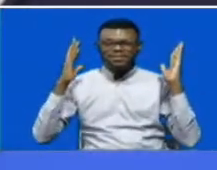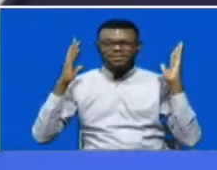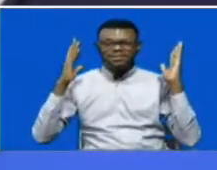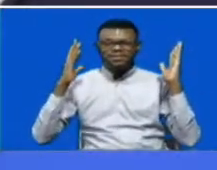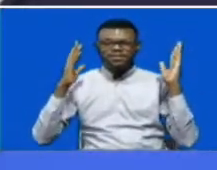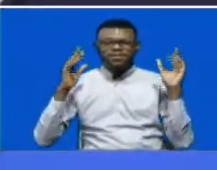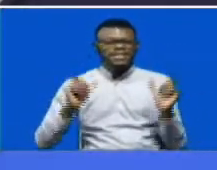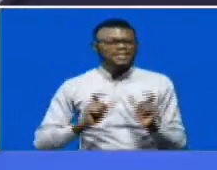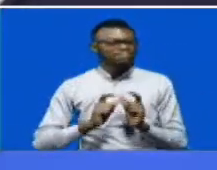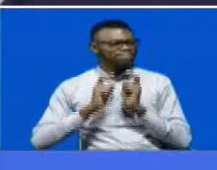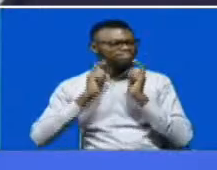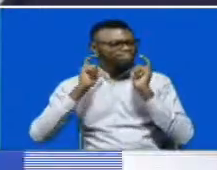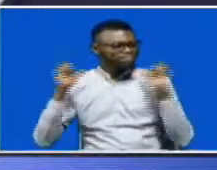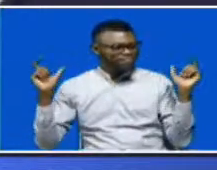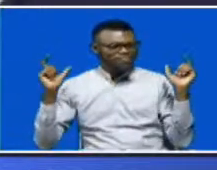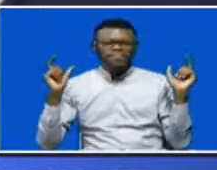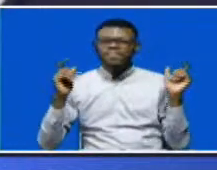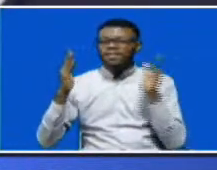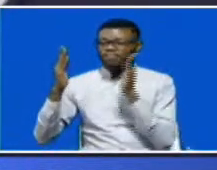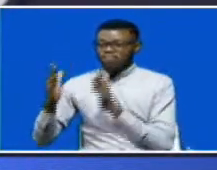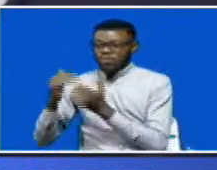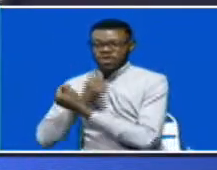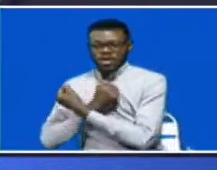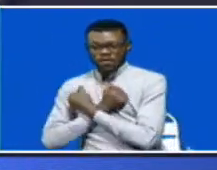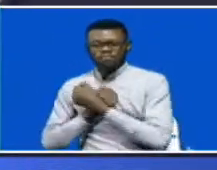a great patriotic Kenyan,